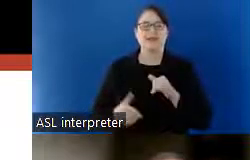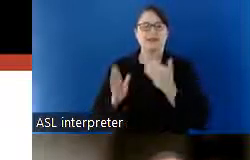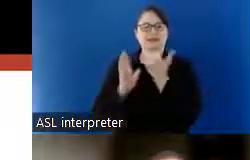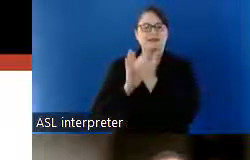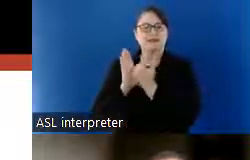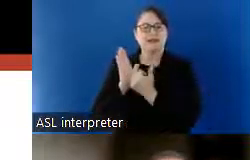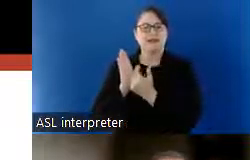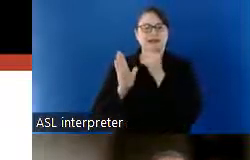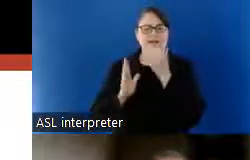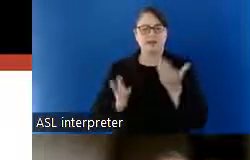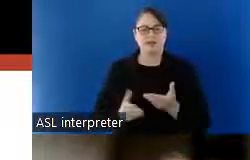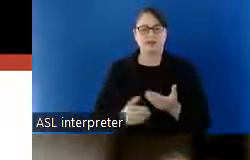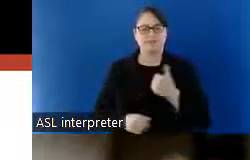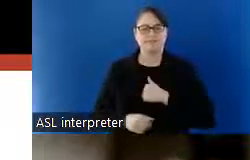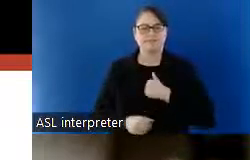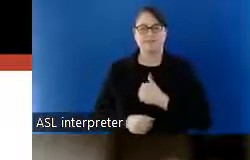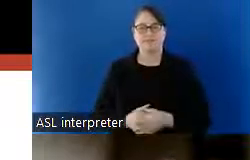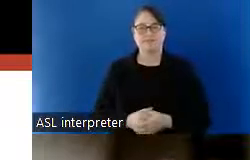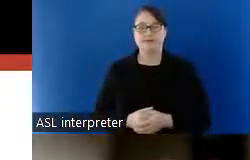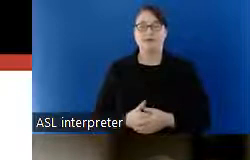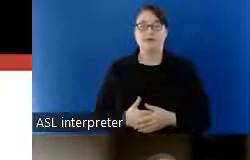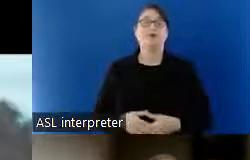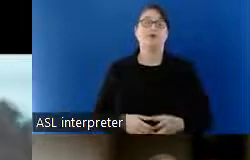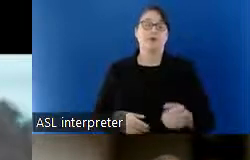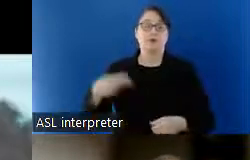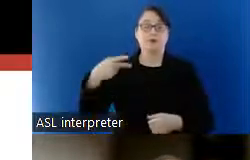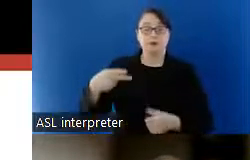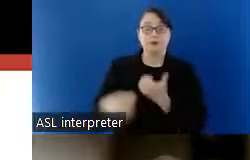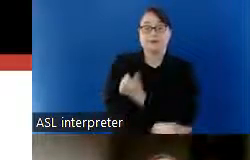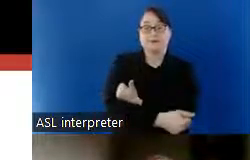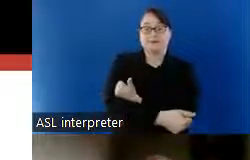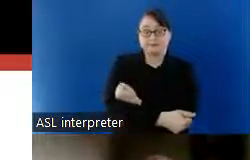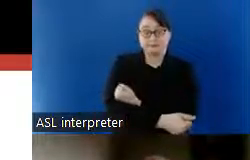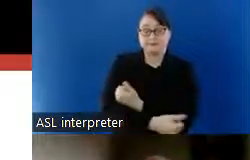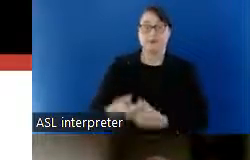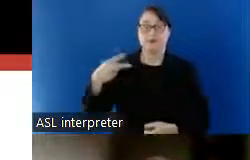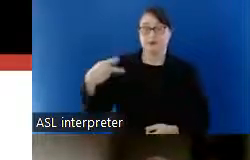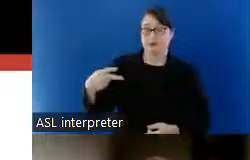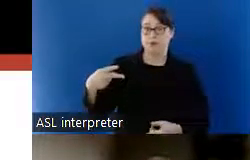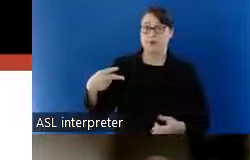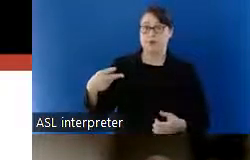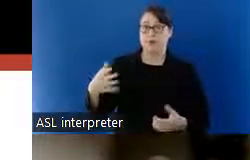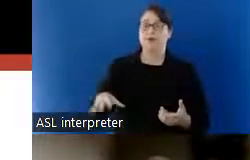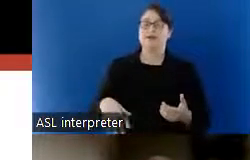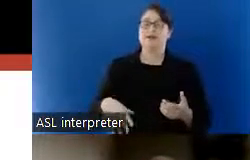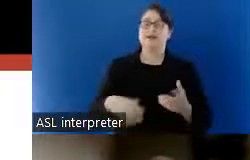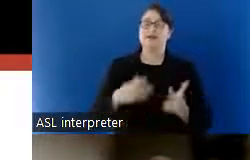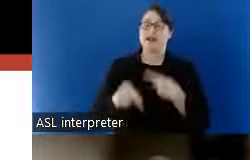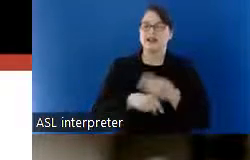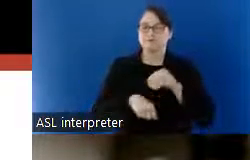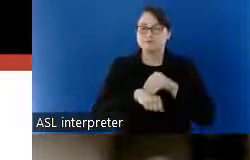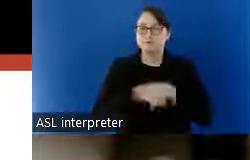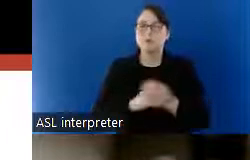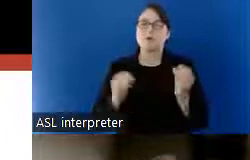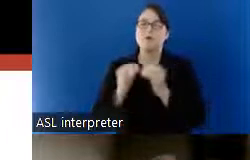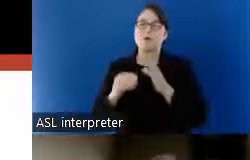happens to not be here. So there are two vaccines. So the types of exposure are more than 2 sex partners